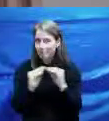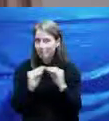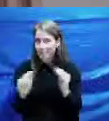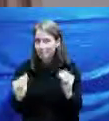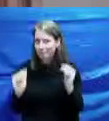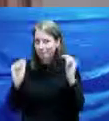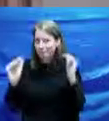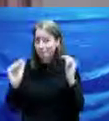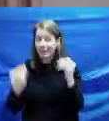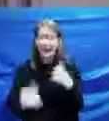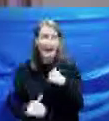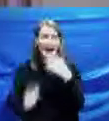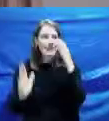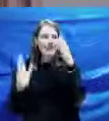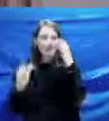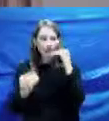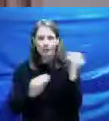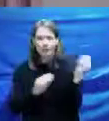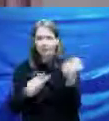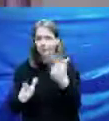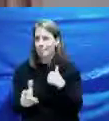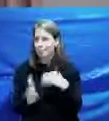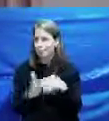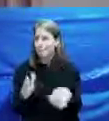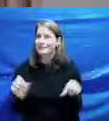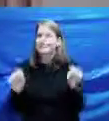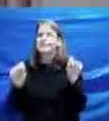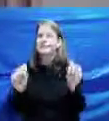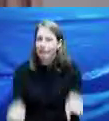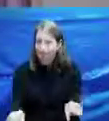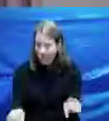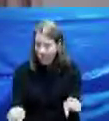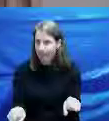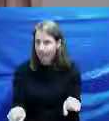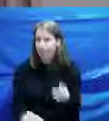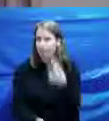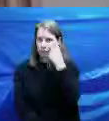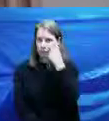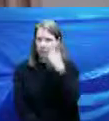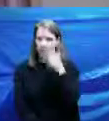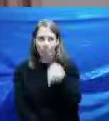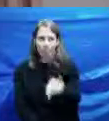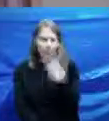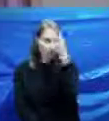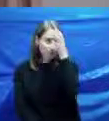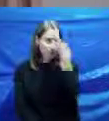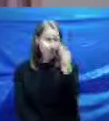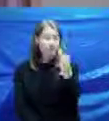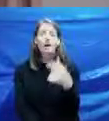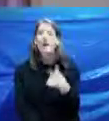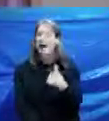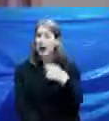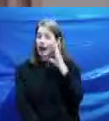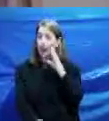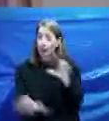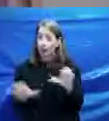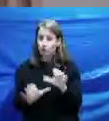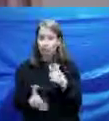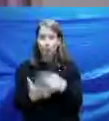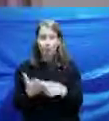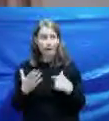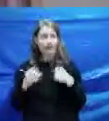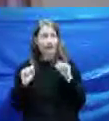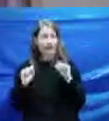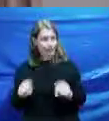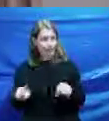these standards. And I am going to do, as a teacher, what it takes to deliver on that expectation for you. Very different